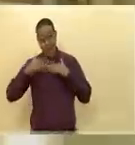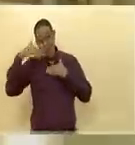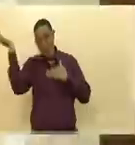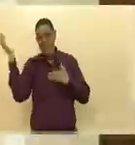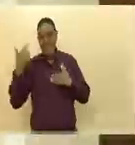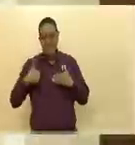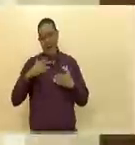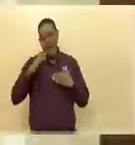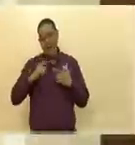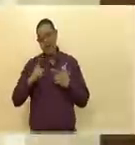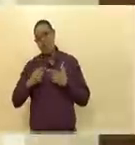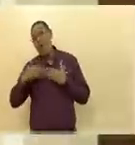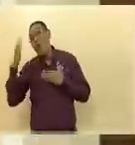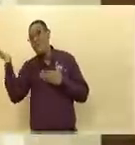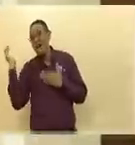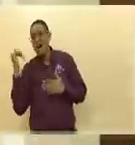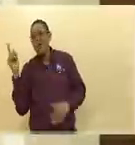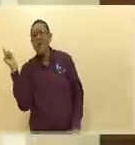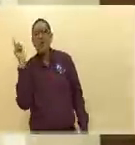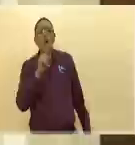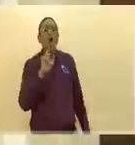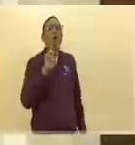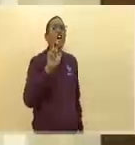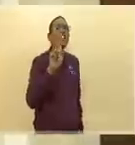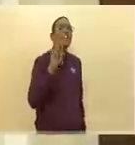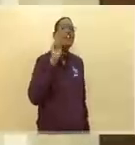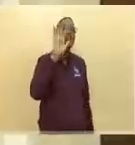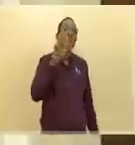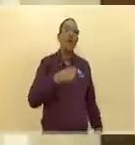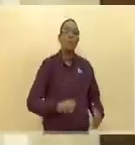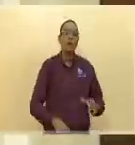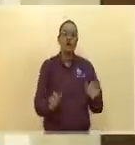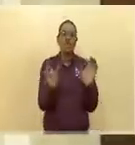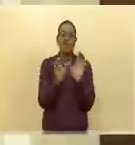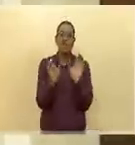and you went to the RGD for your birth certificate,